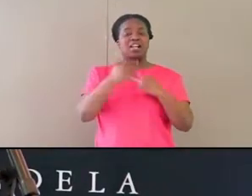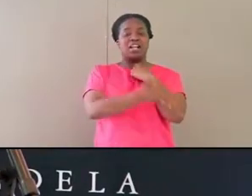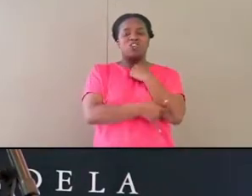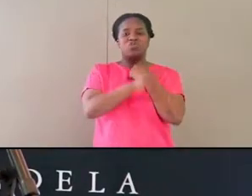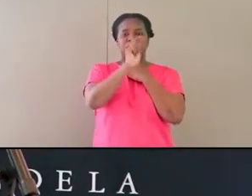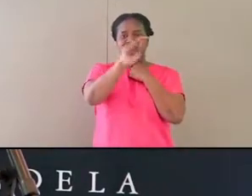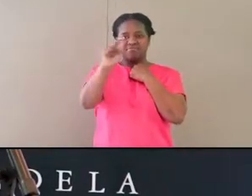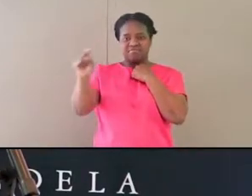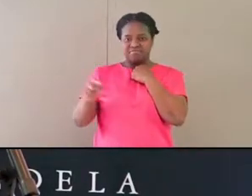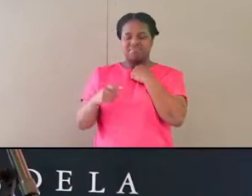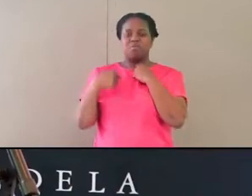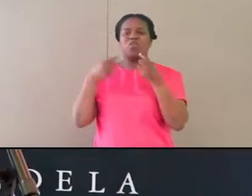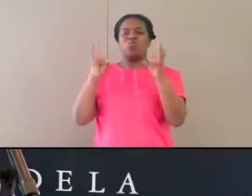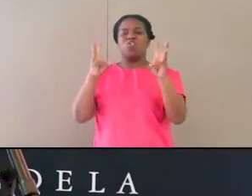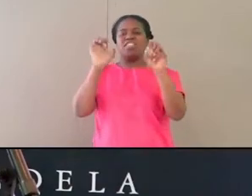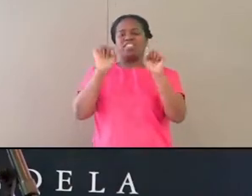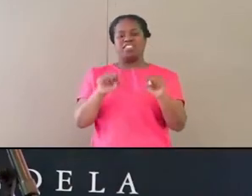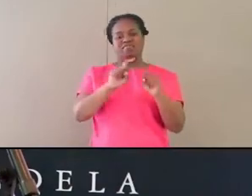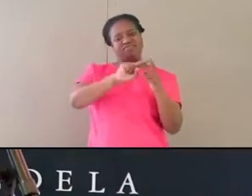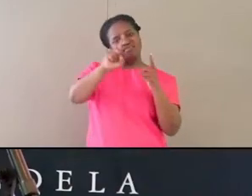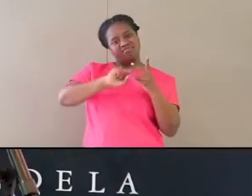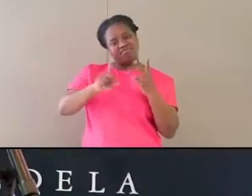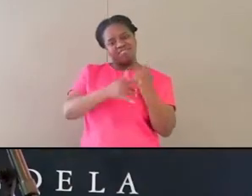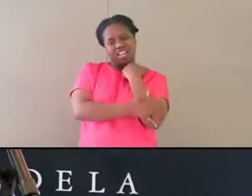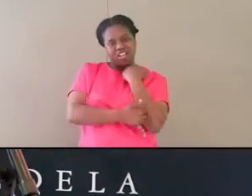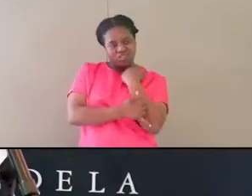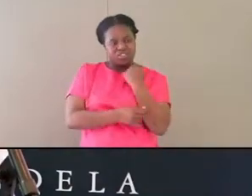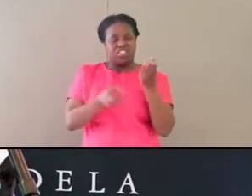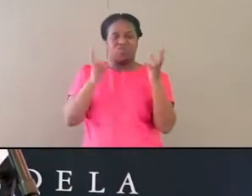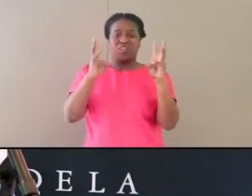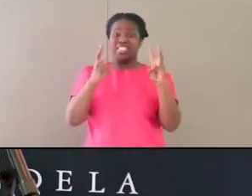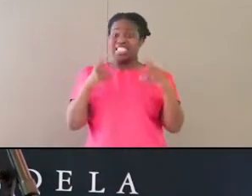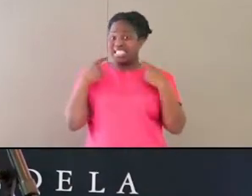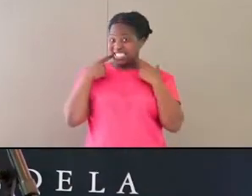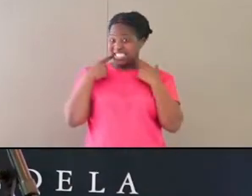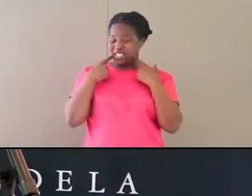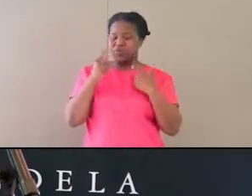I just got a message now that there are people sitting in Geneva watching you so smile